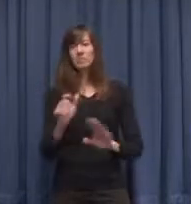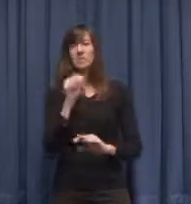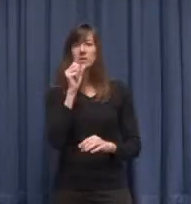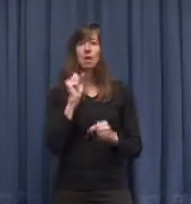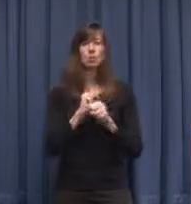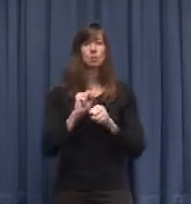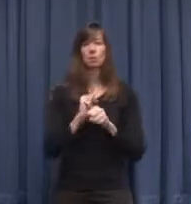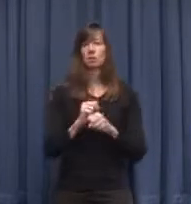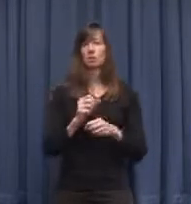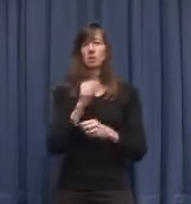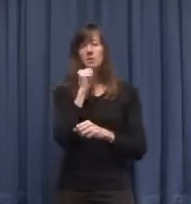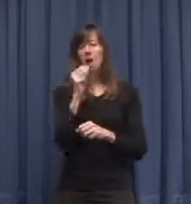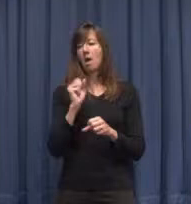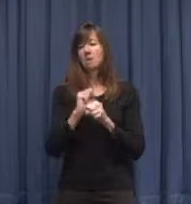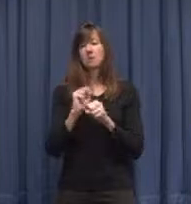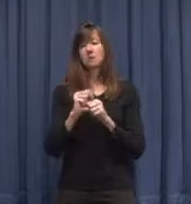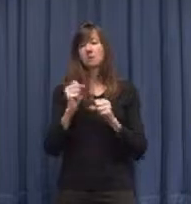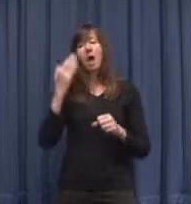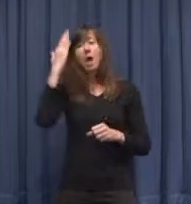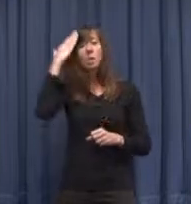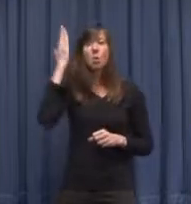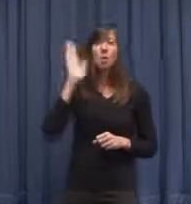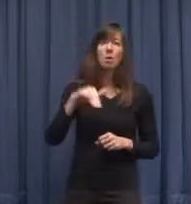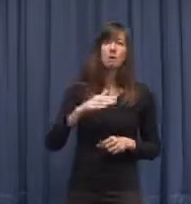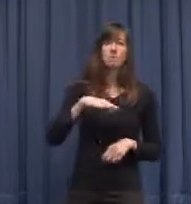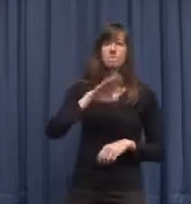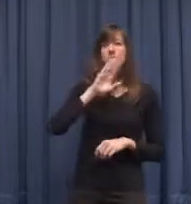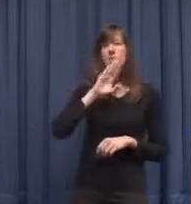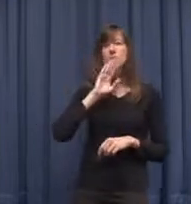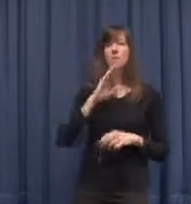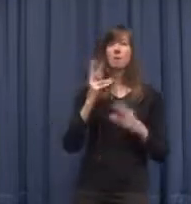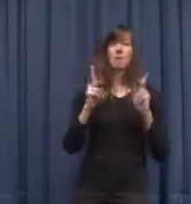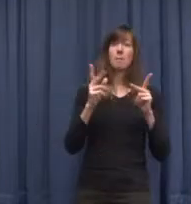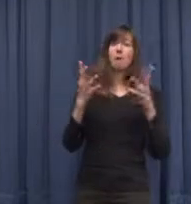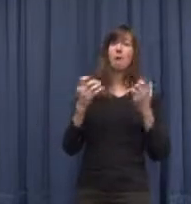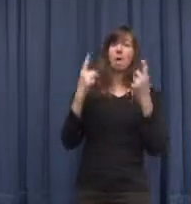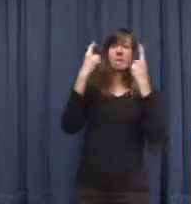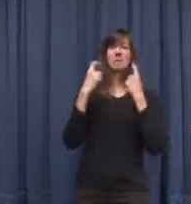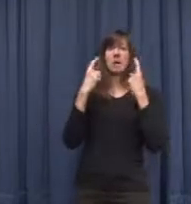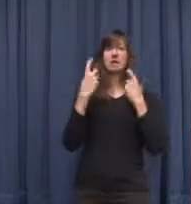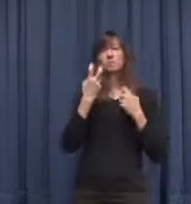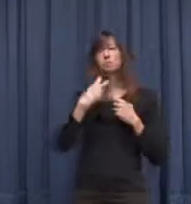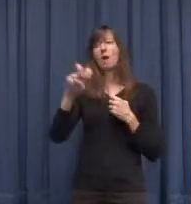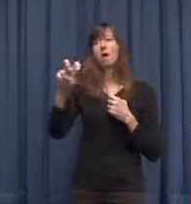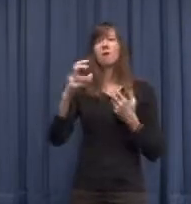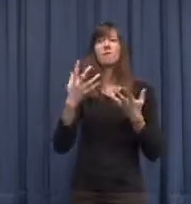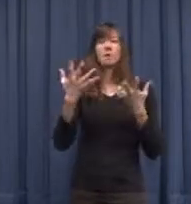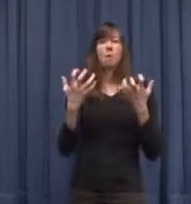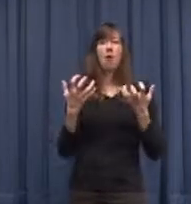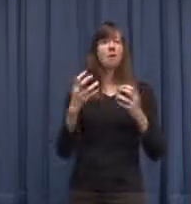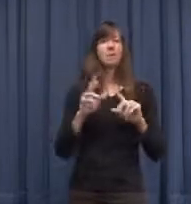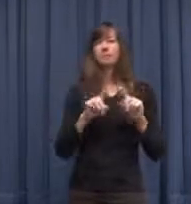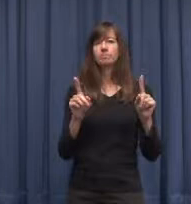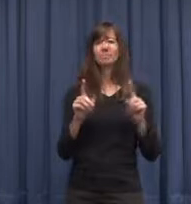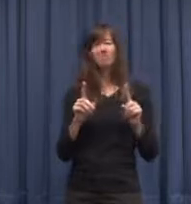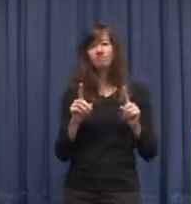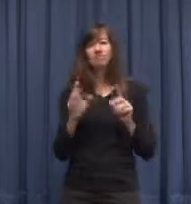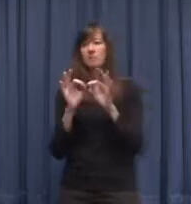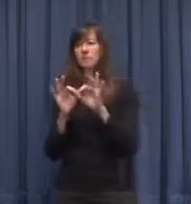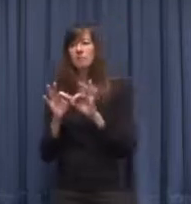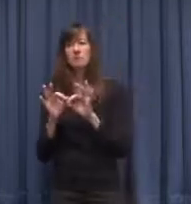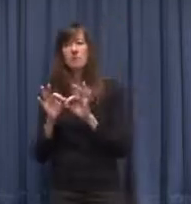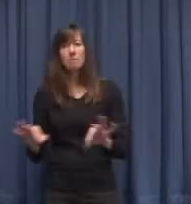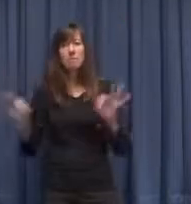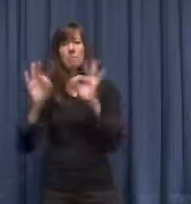that that's frustrating for a lot of people who would like to have a test, but it's also been very detrimental for folks who need to have a